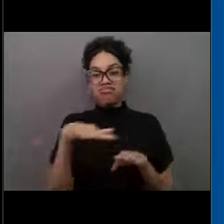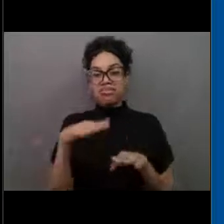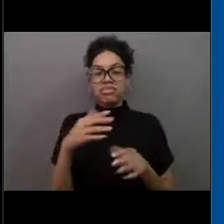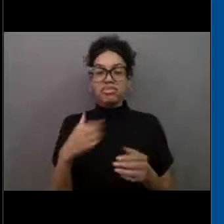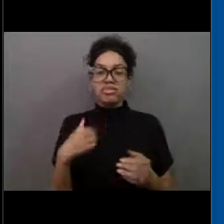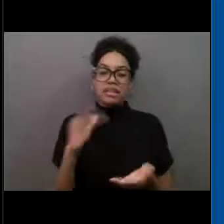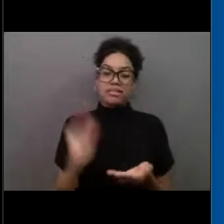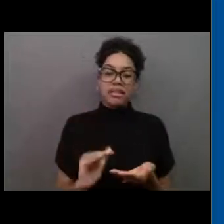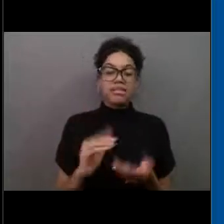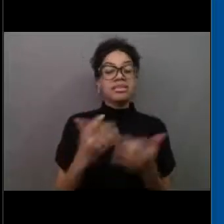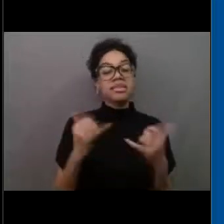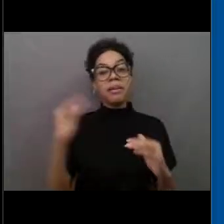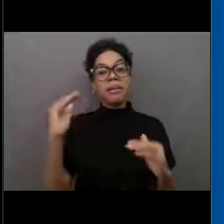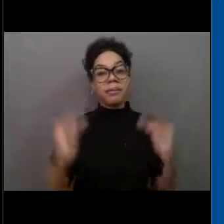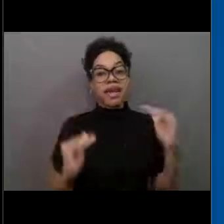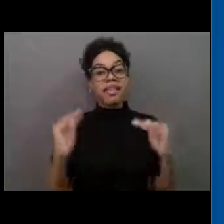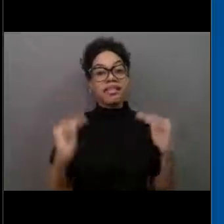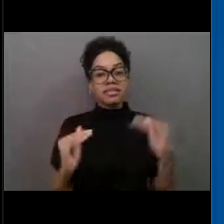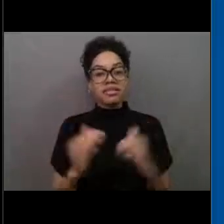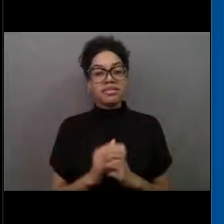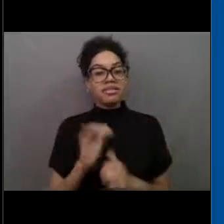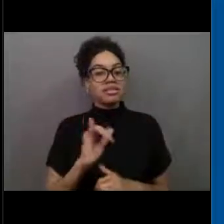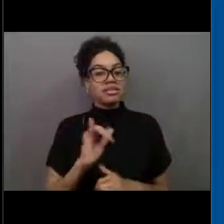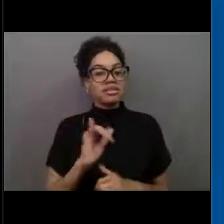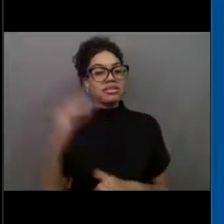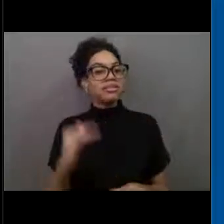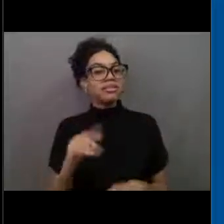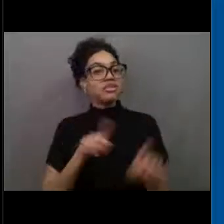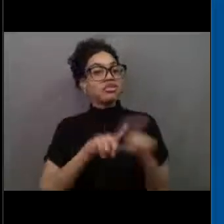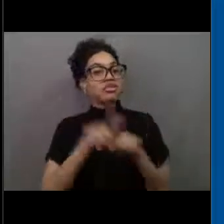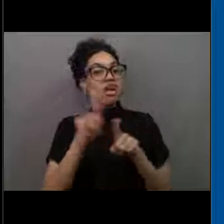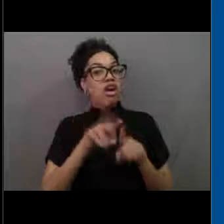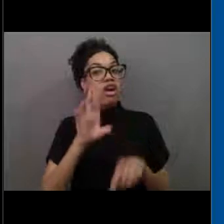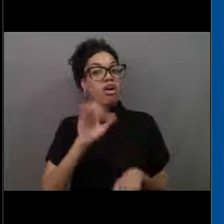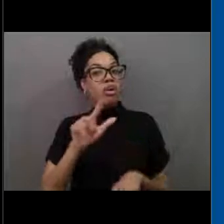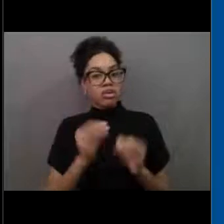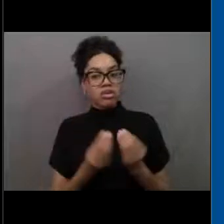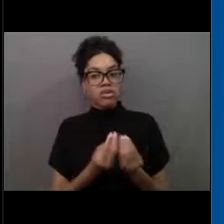ecosystem. And Michelle's wondering, do star corals grow everywhere in the ocean?